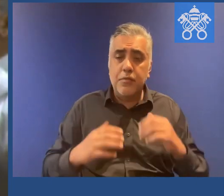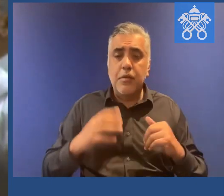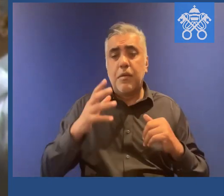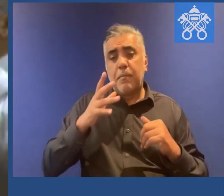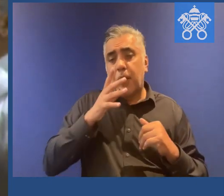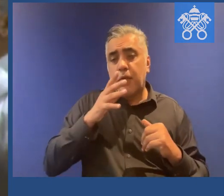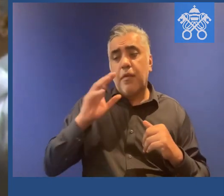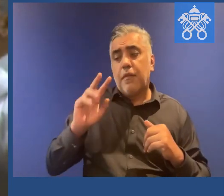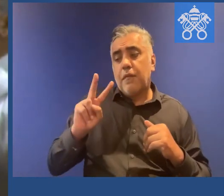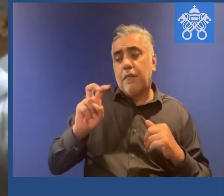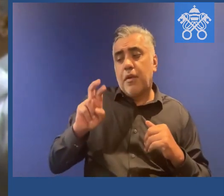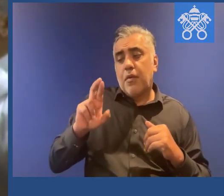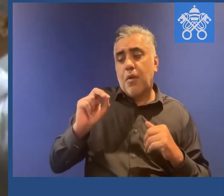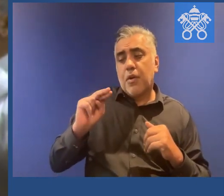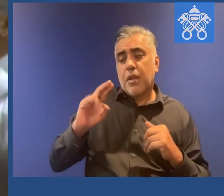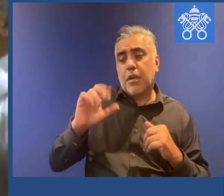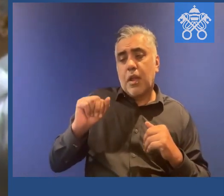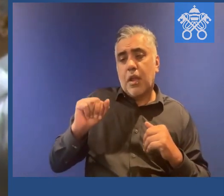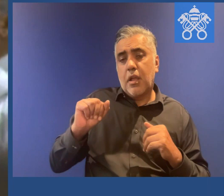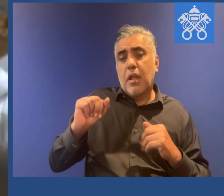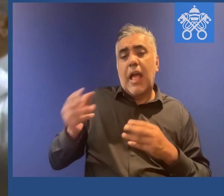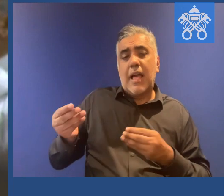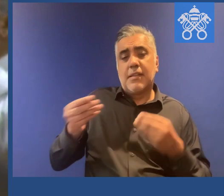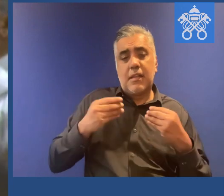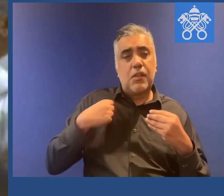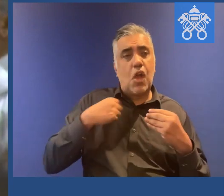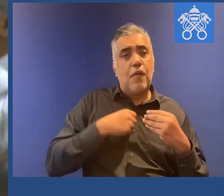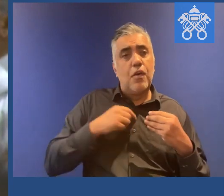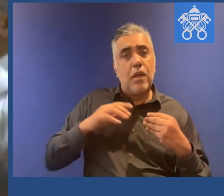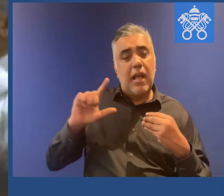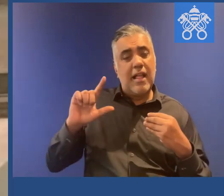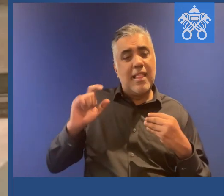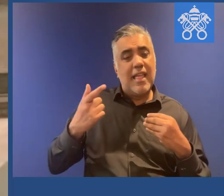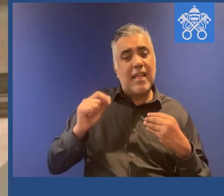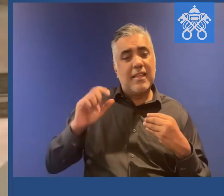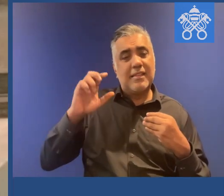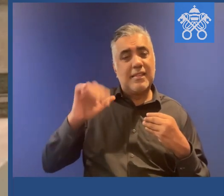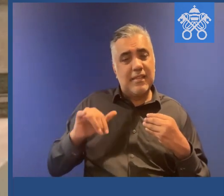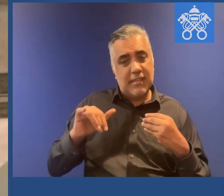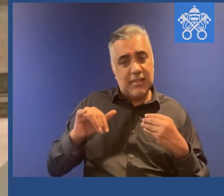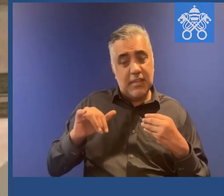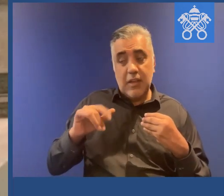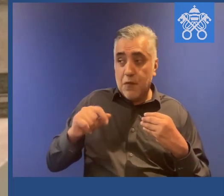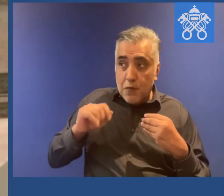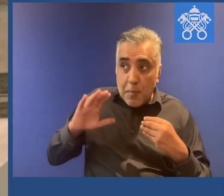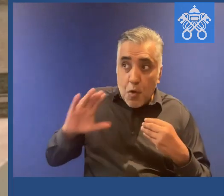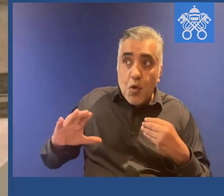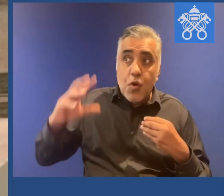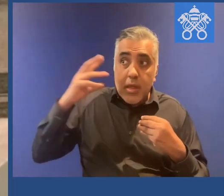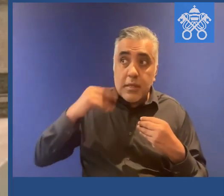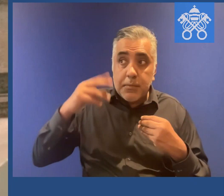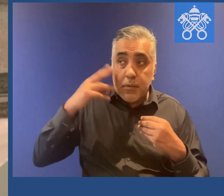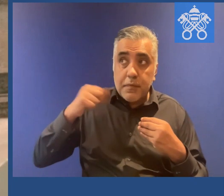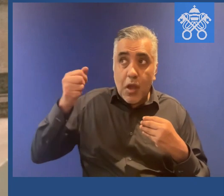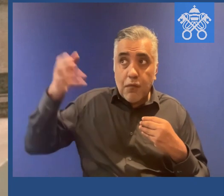Veronica, has handed over to us a legacy flowing from her experience